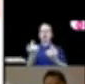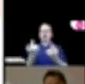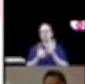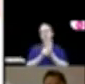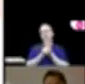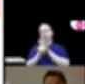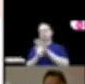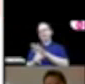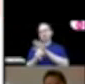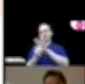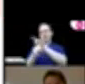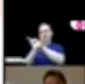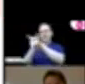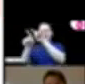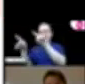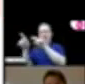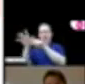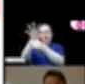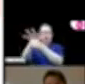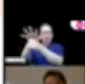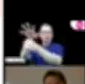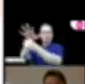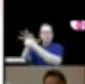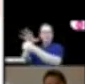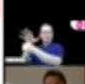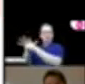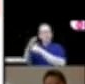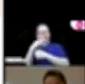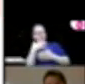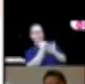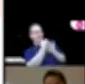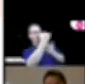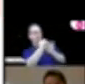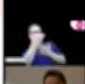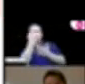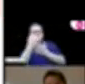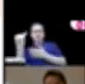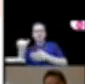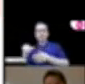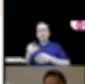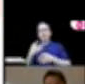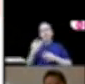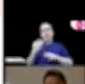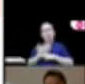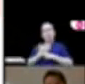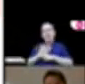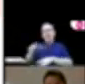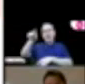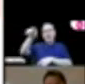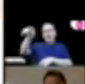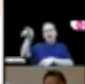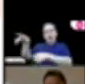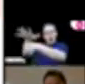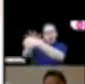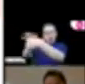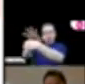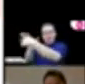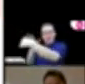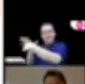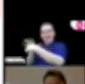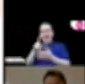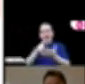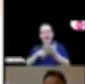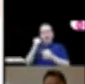to campaign and fight for those things. We need to work with the local ground LGBT activists to demand